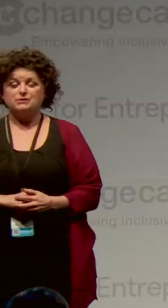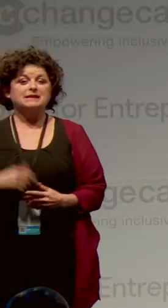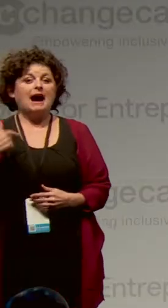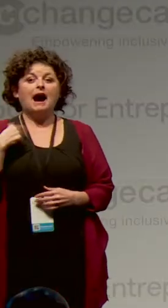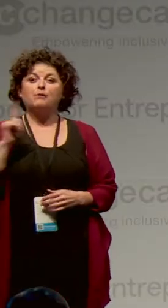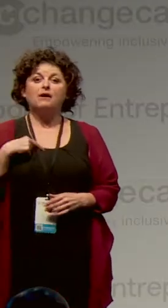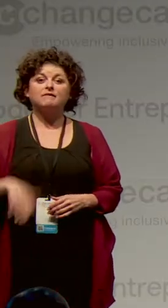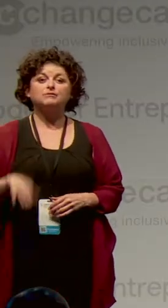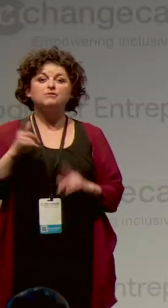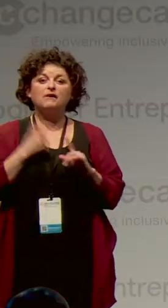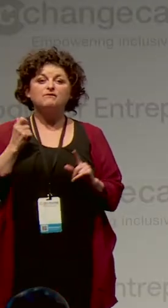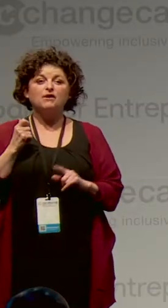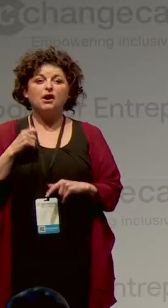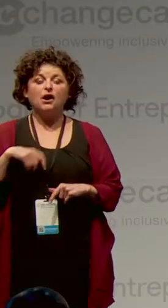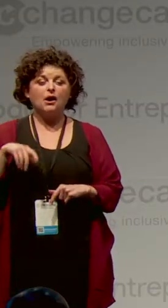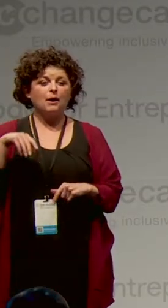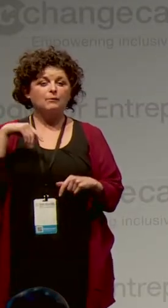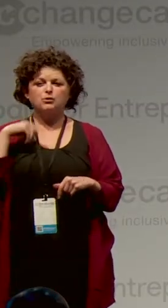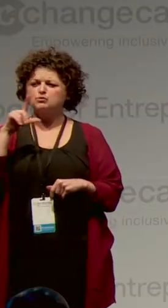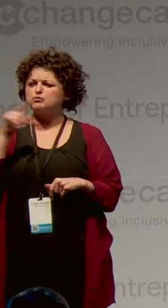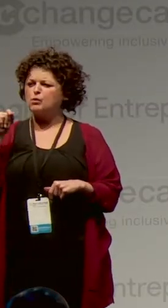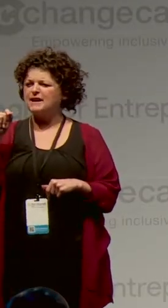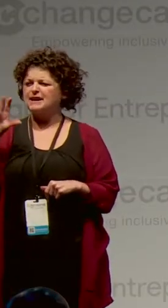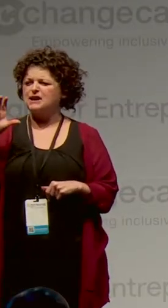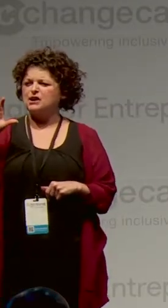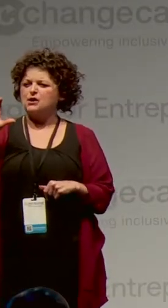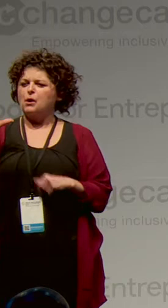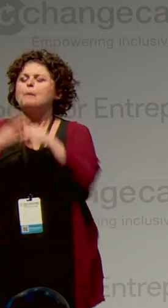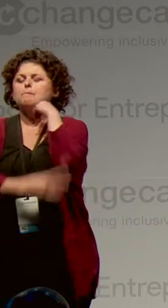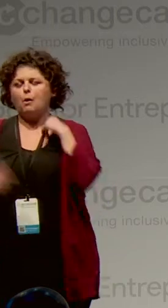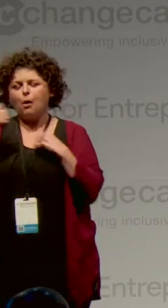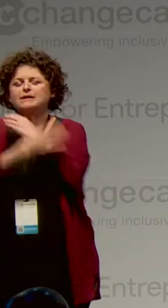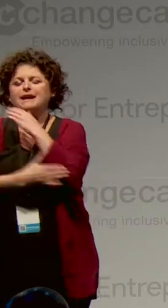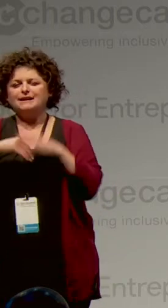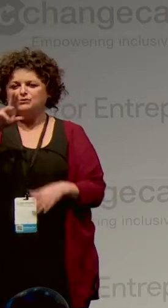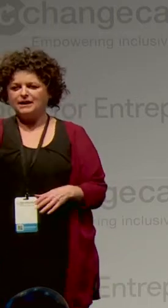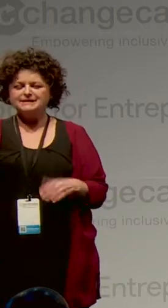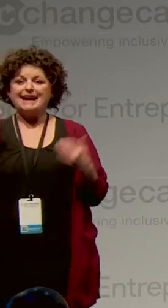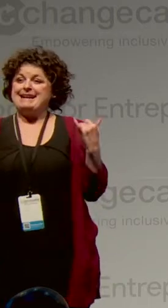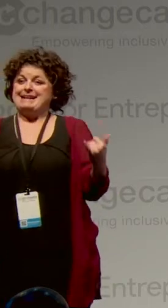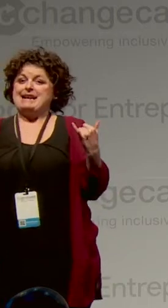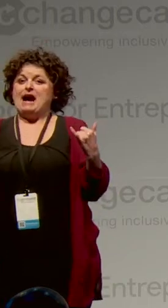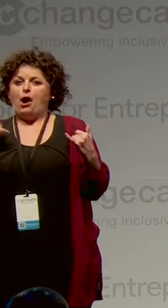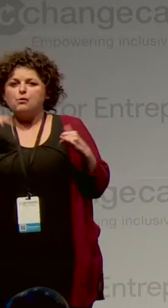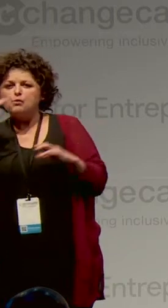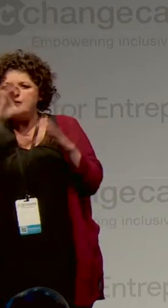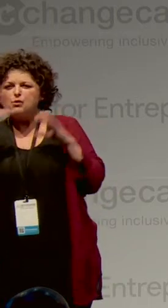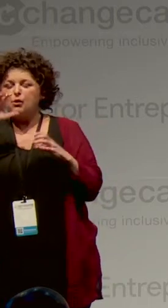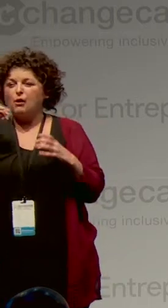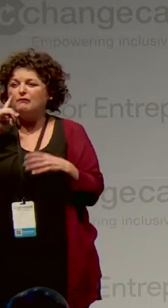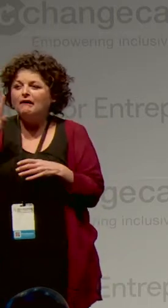from, we're in the 20 poorest counties in the United States, and right now we're looking for $4